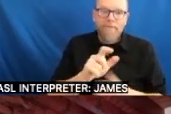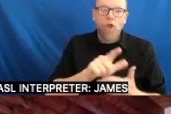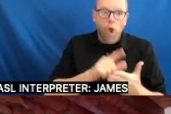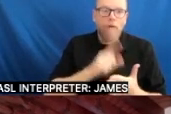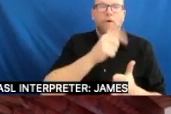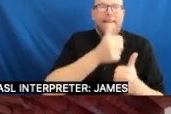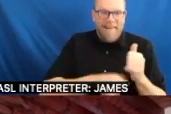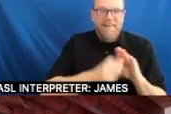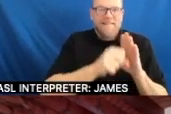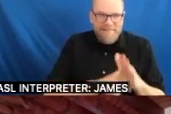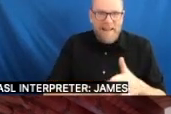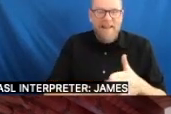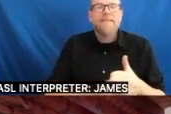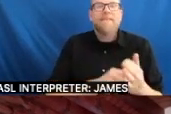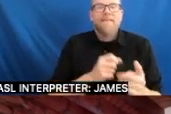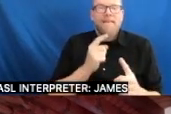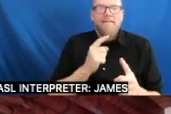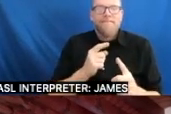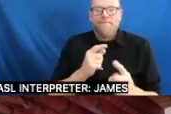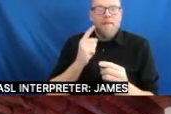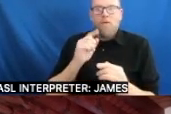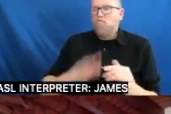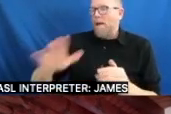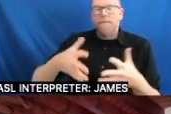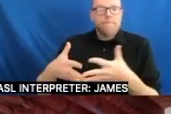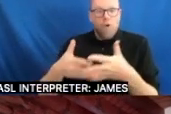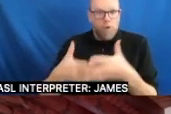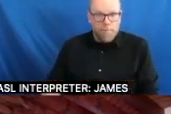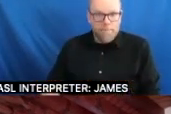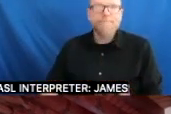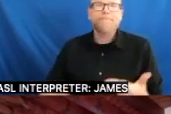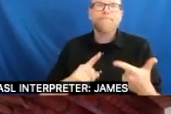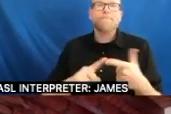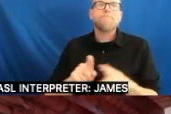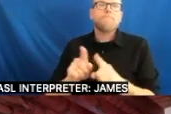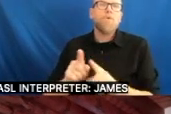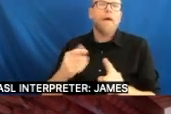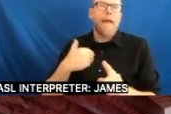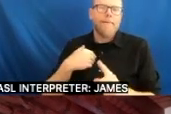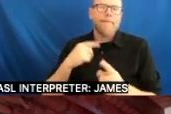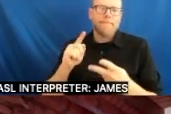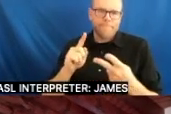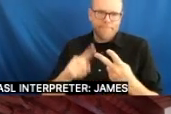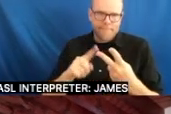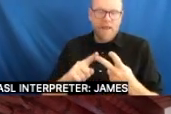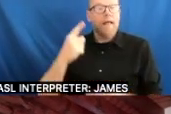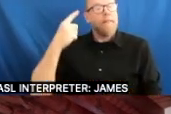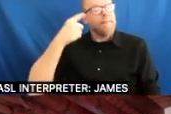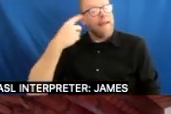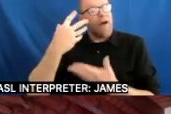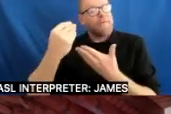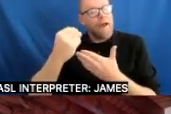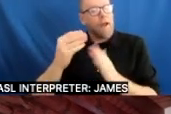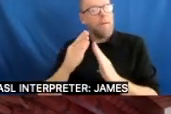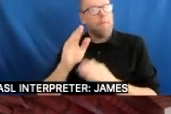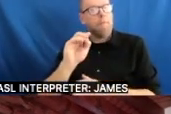to cooperatives in the different states around the country. We also have our Think Outside the Box manual, as well as other manuals